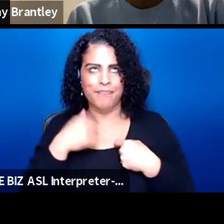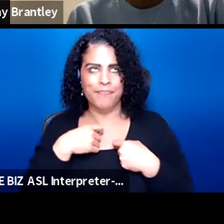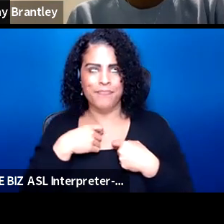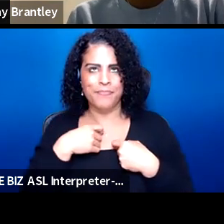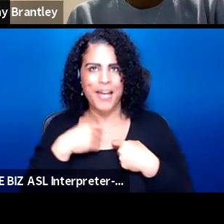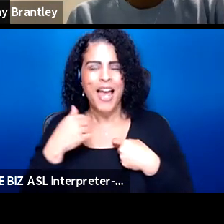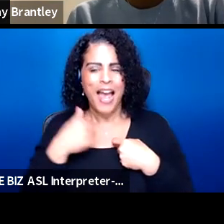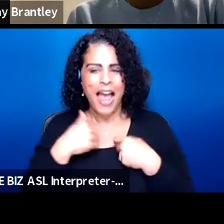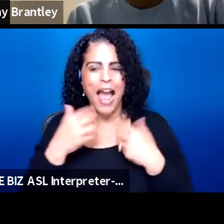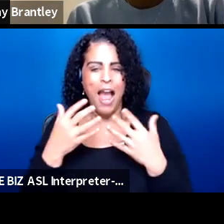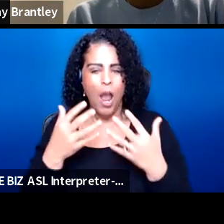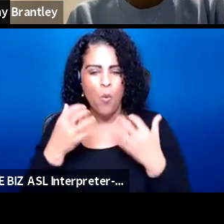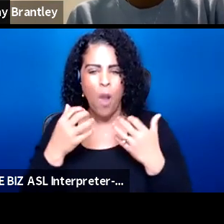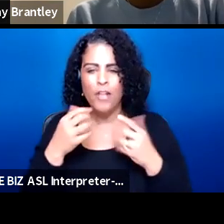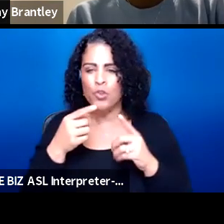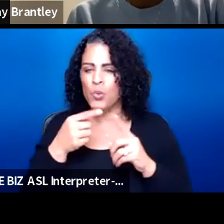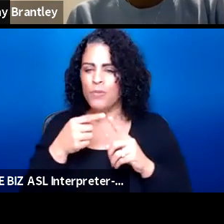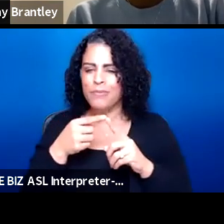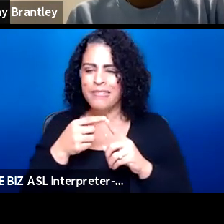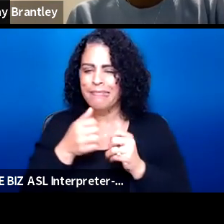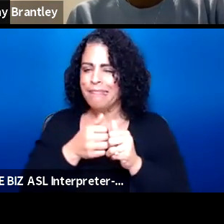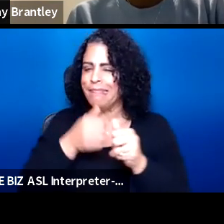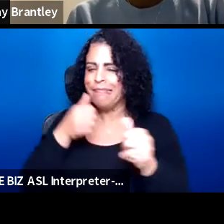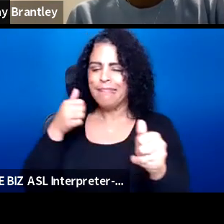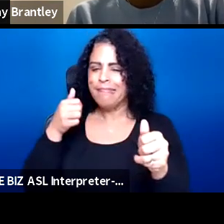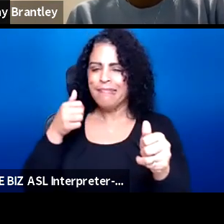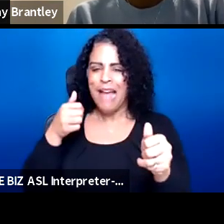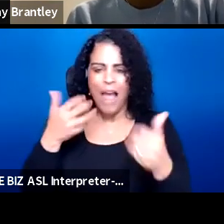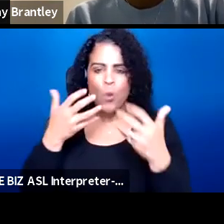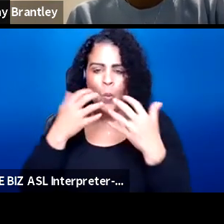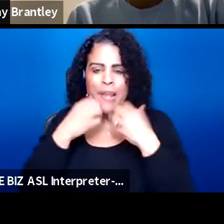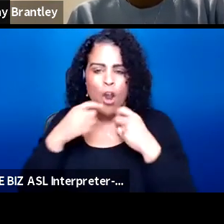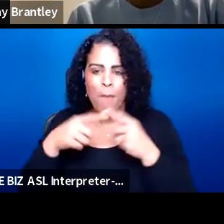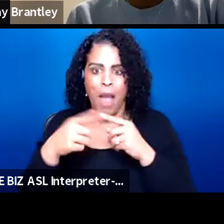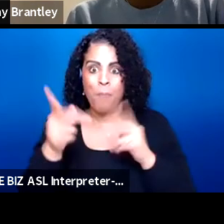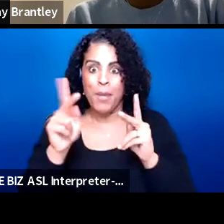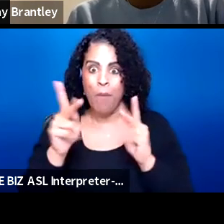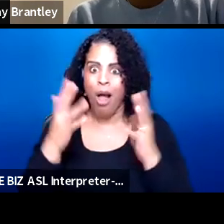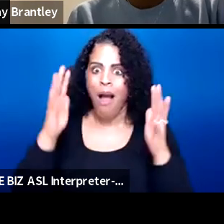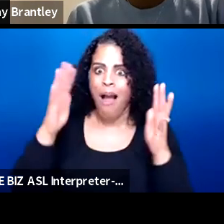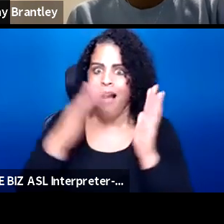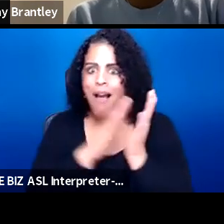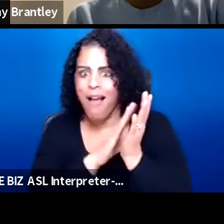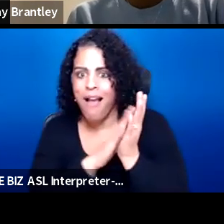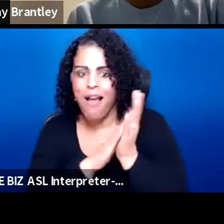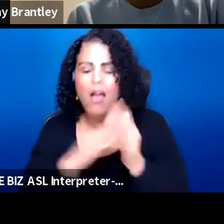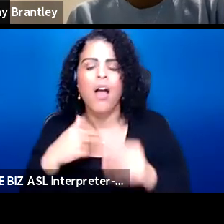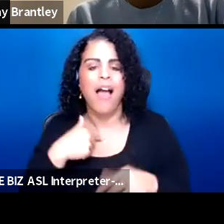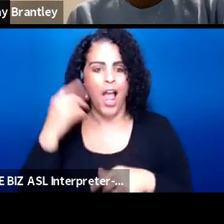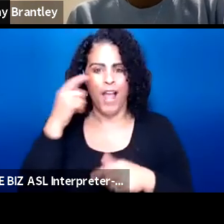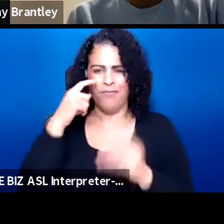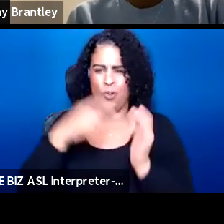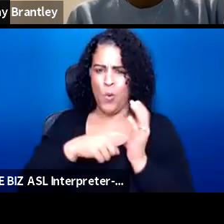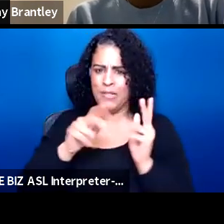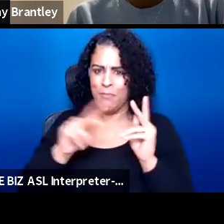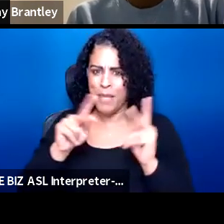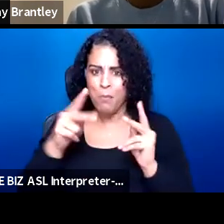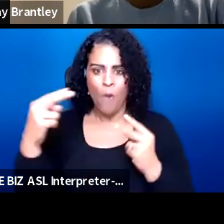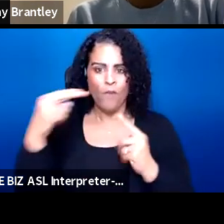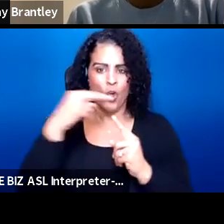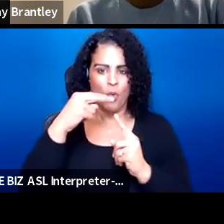I wanna steer away from caring too much about the accolades, because I'm noticing how people view me differently with some